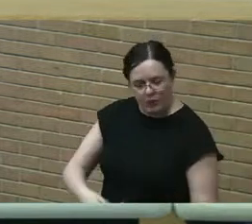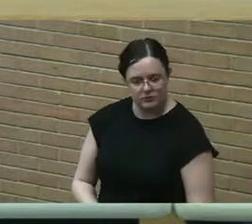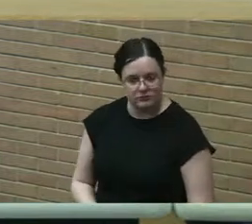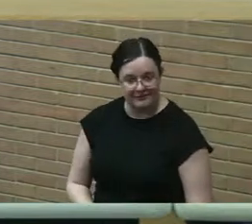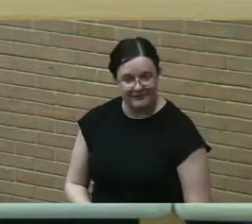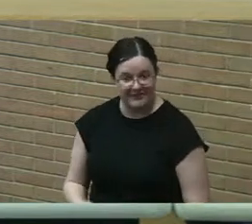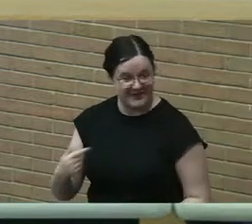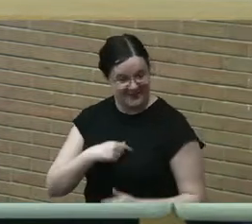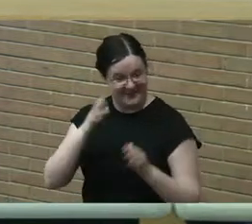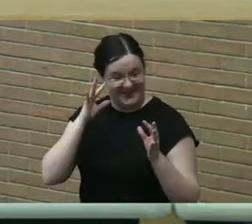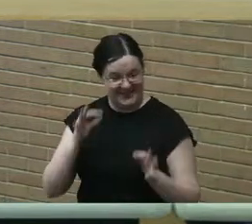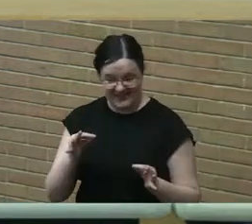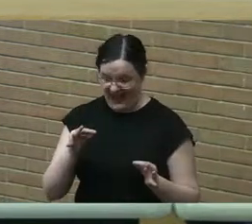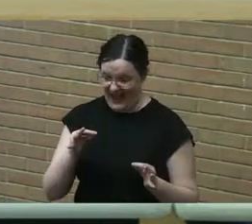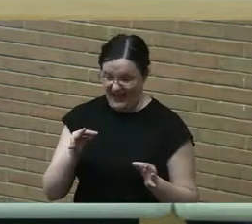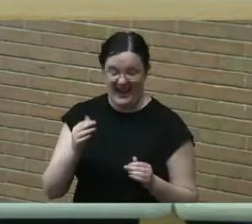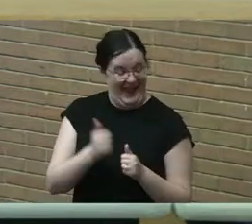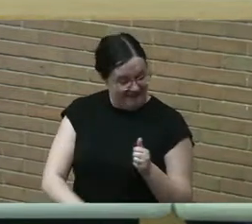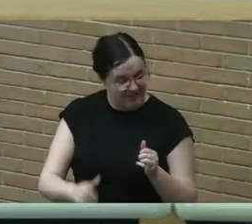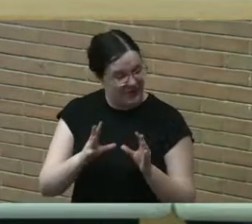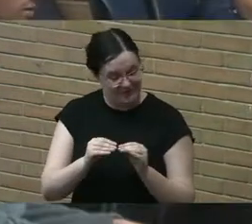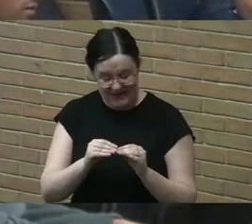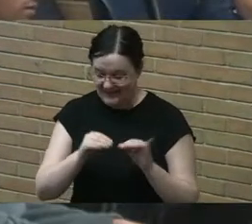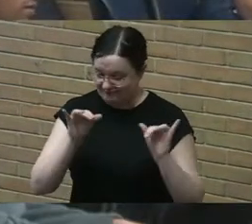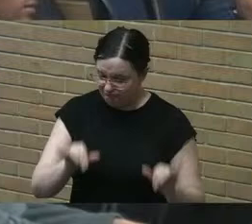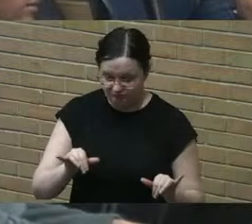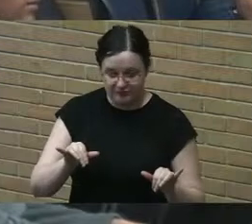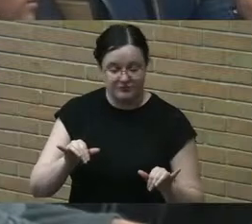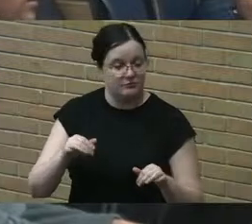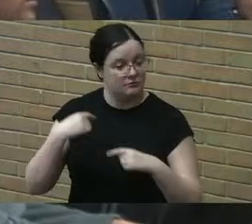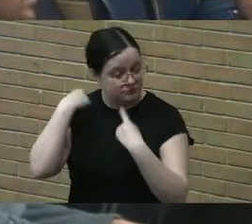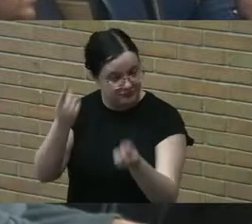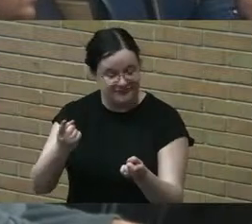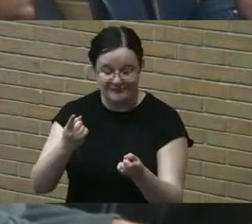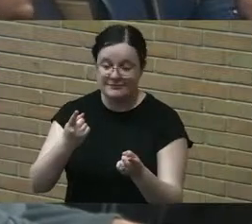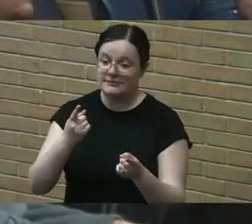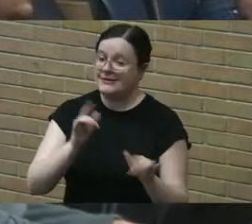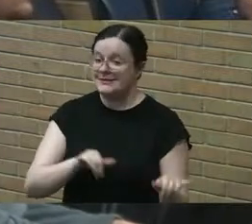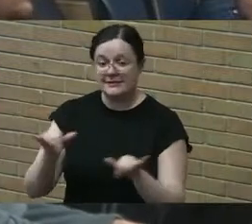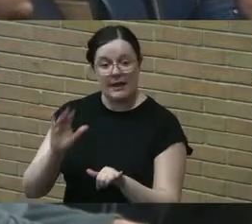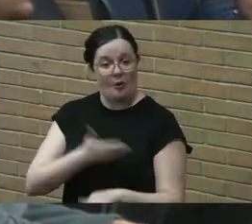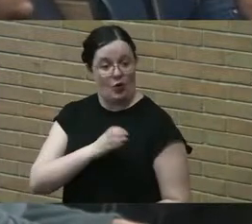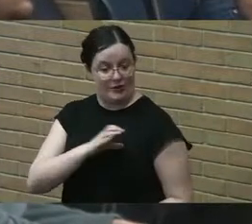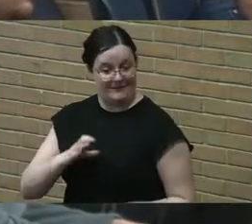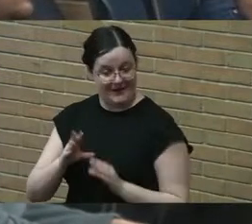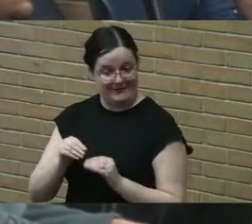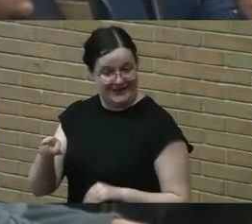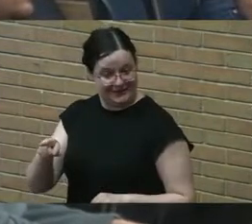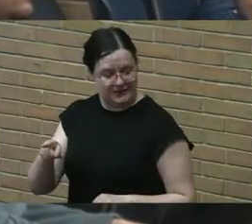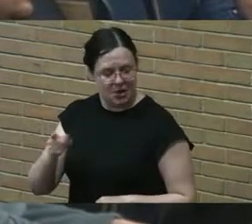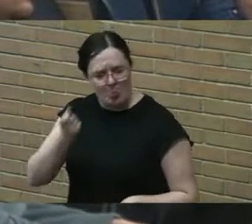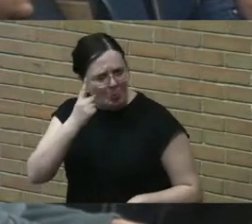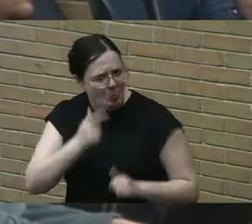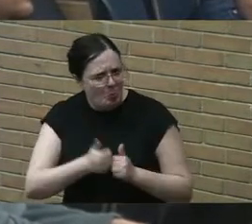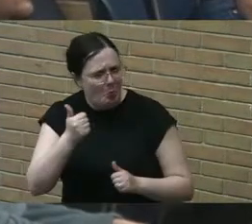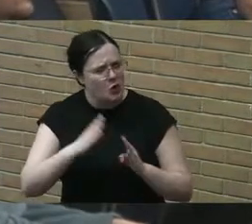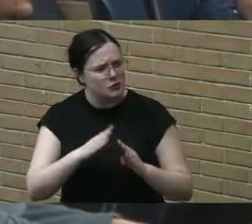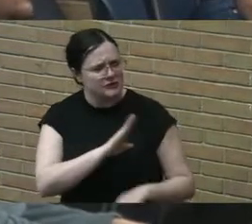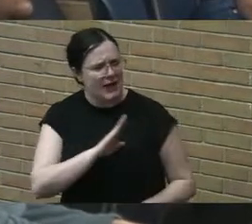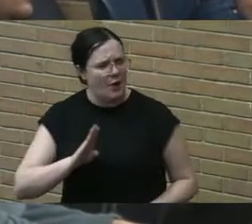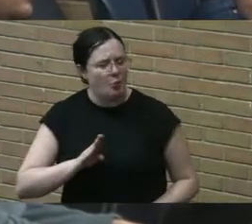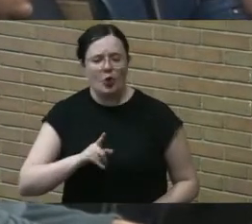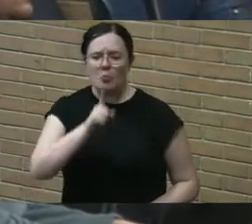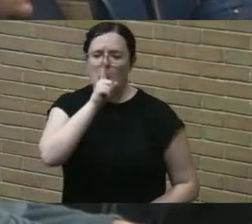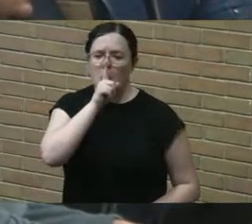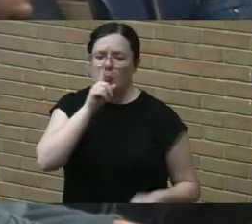every meeting, as well as at every one of our committee meetings. Most town boards don't have additional